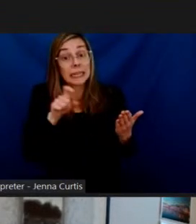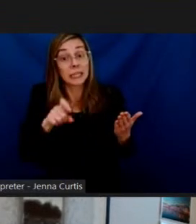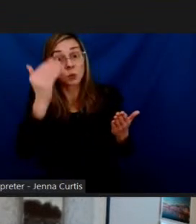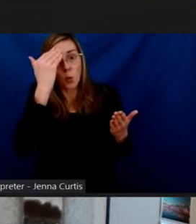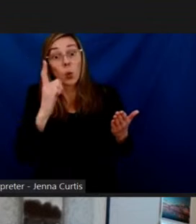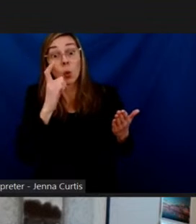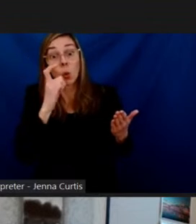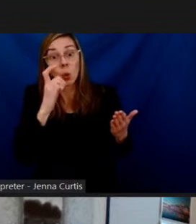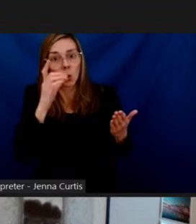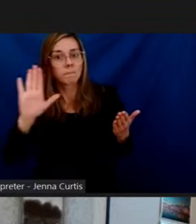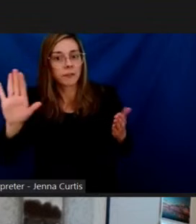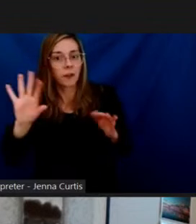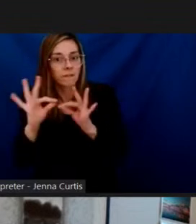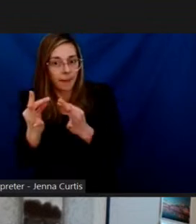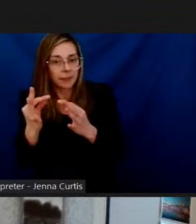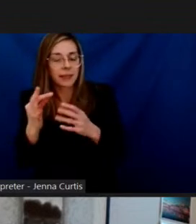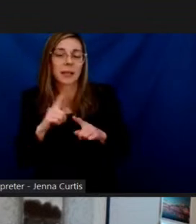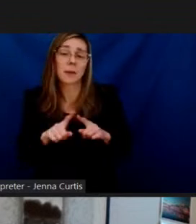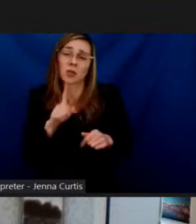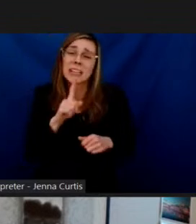honest.